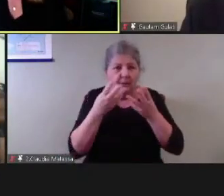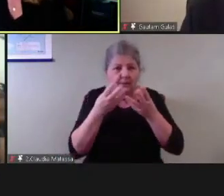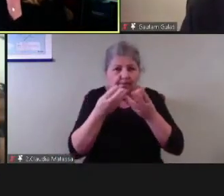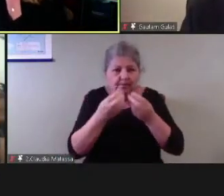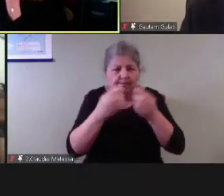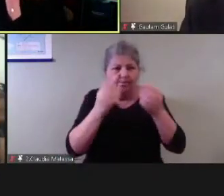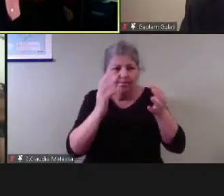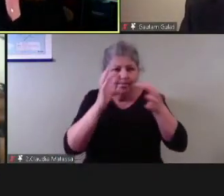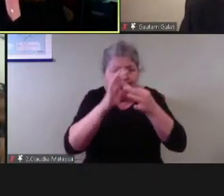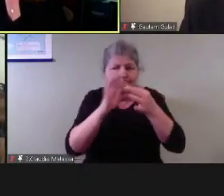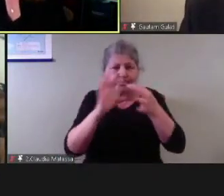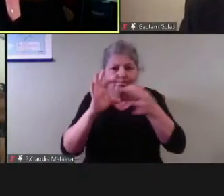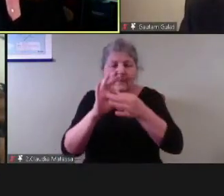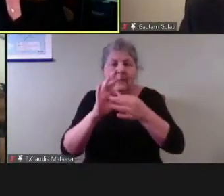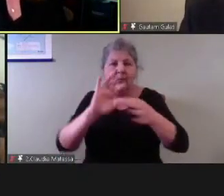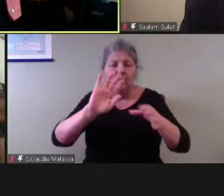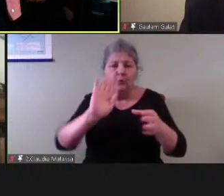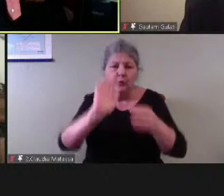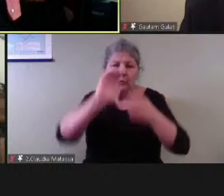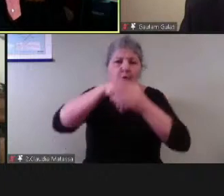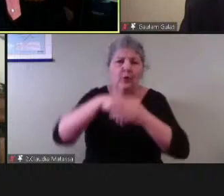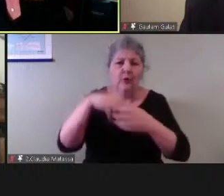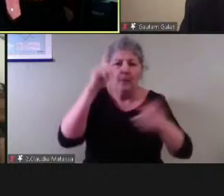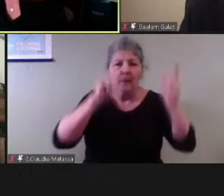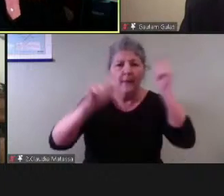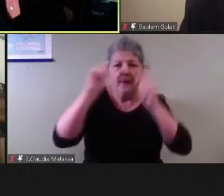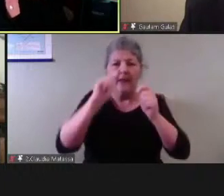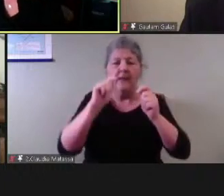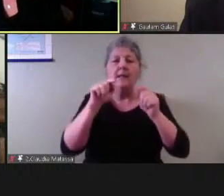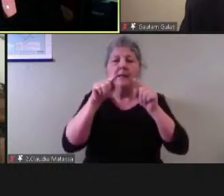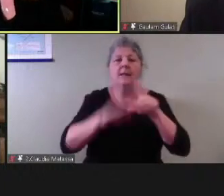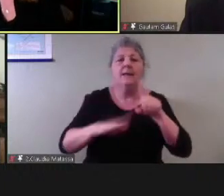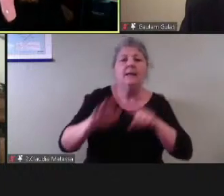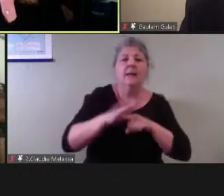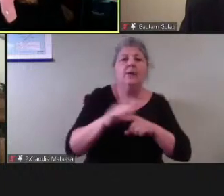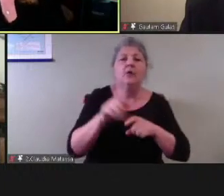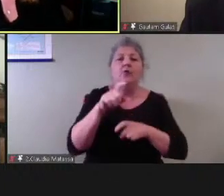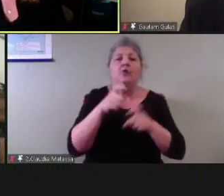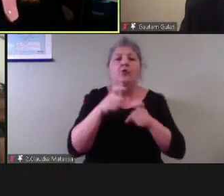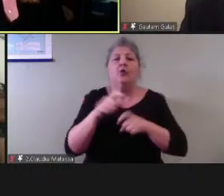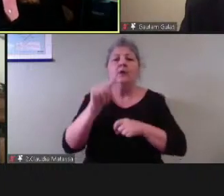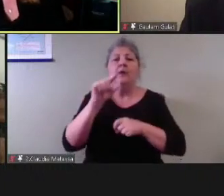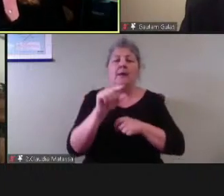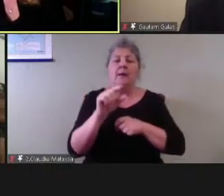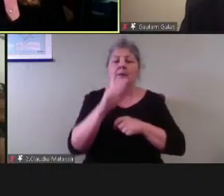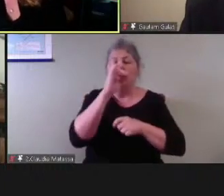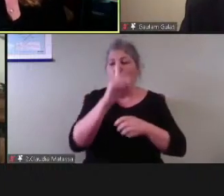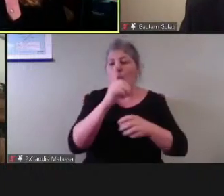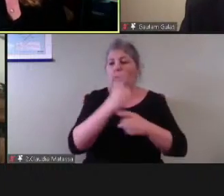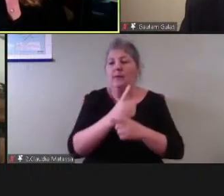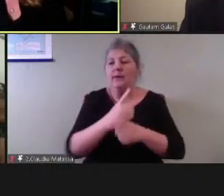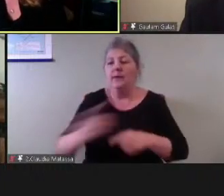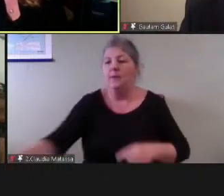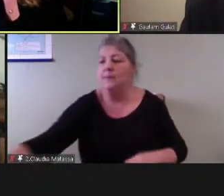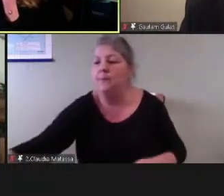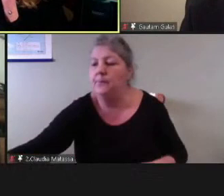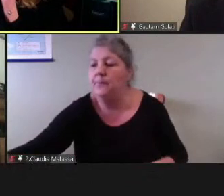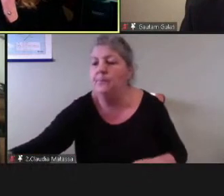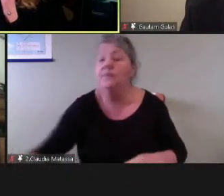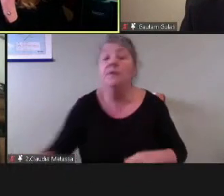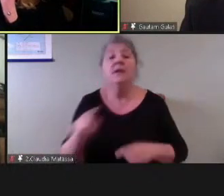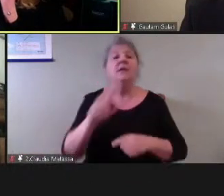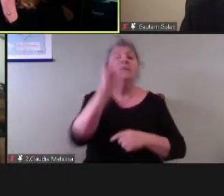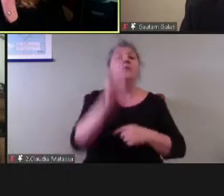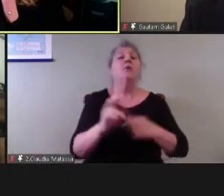up thinking piece, which we can then apply in other areas. So there's a bit of hope there. To ask, this is a question